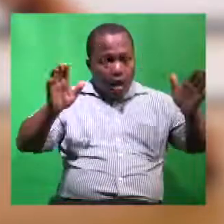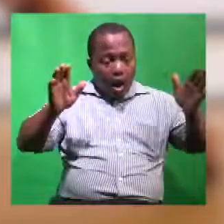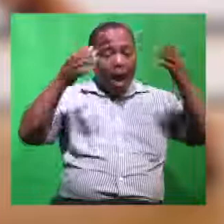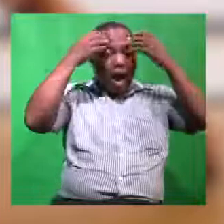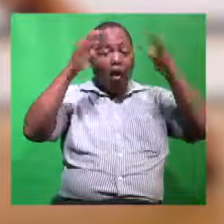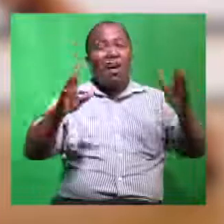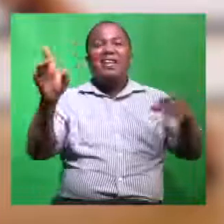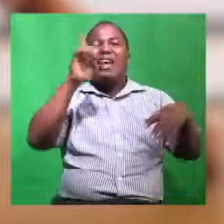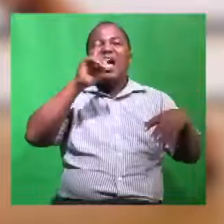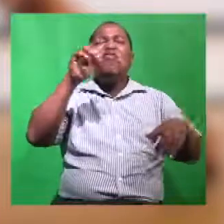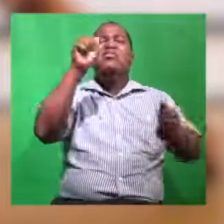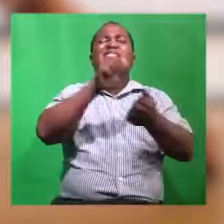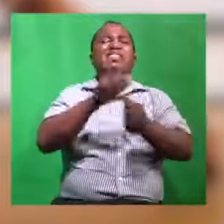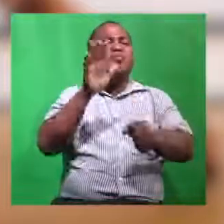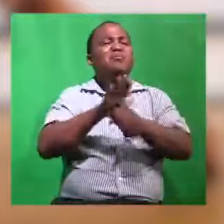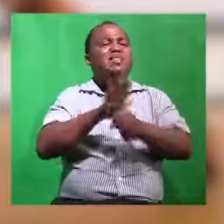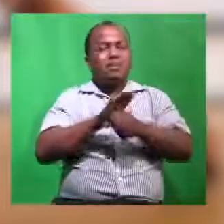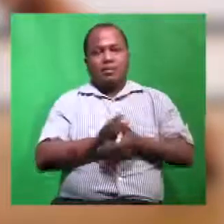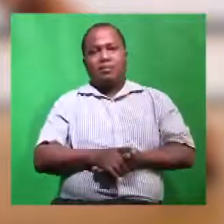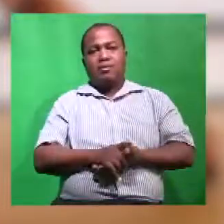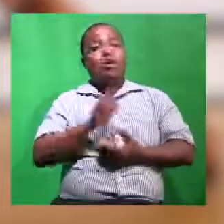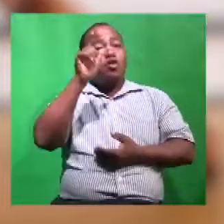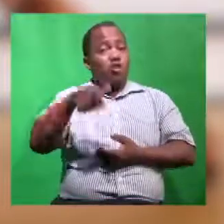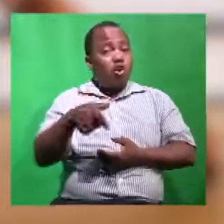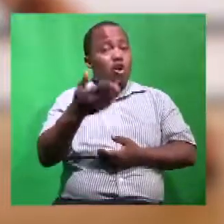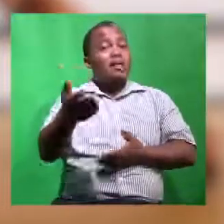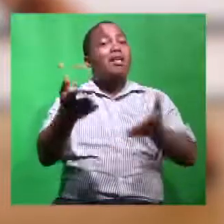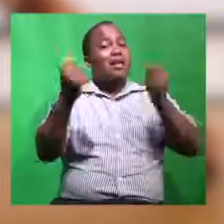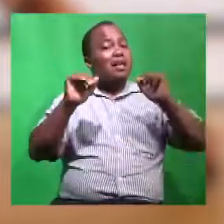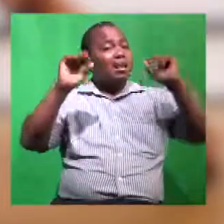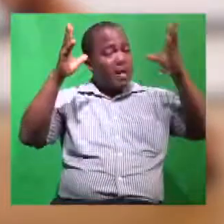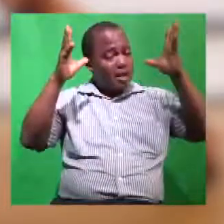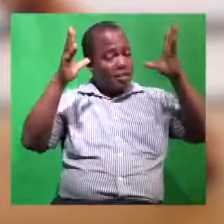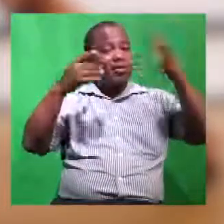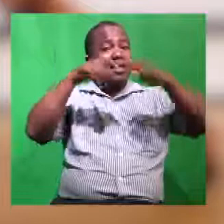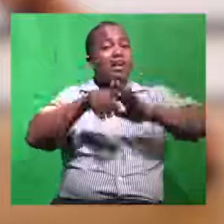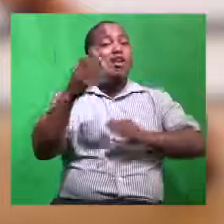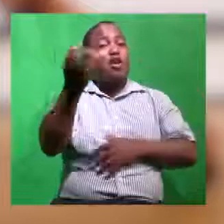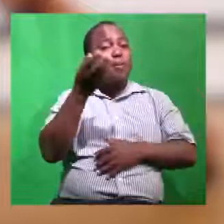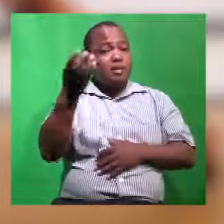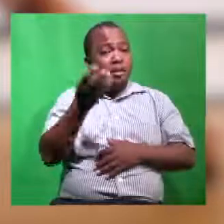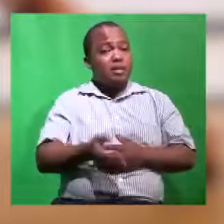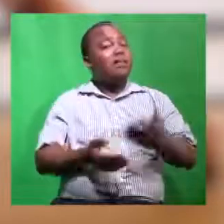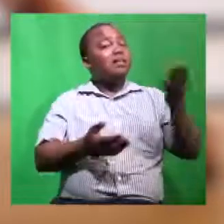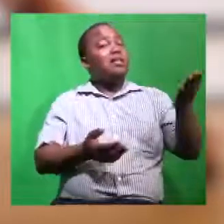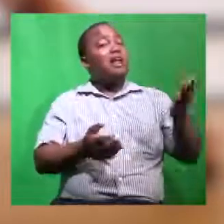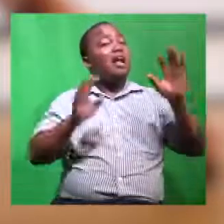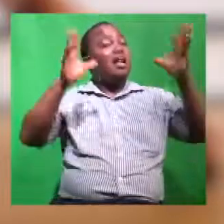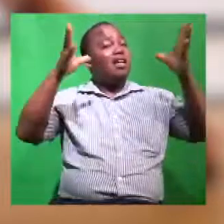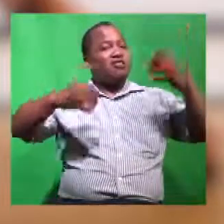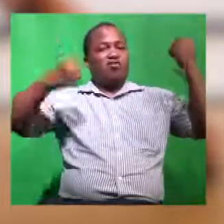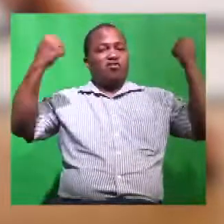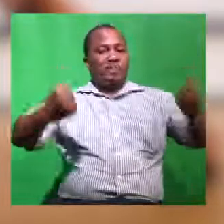aware in many things, so that they can live safety in the communities. They can live with